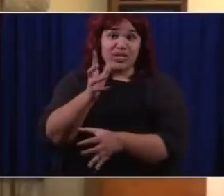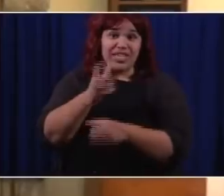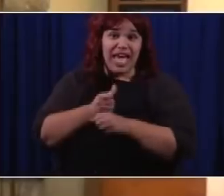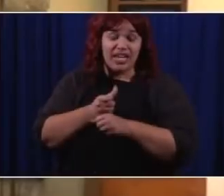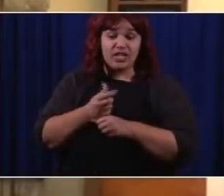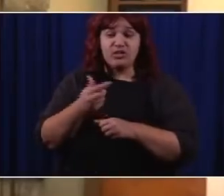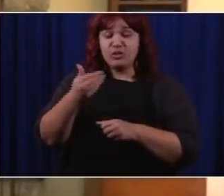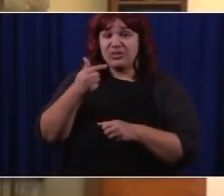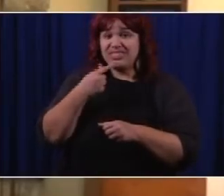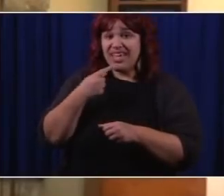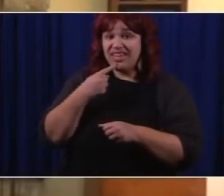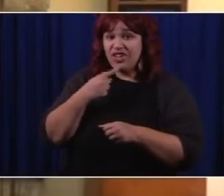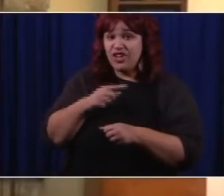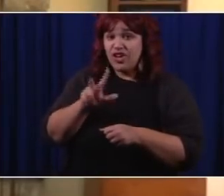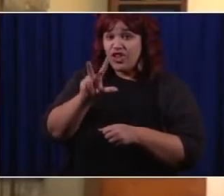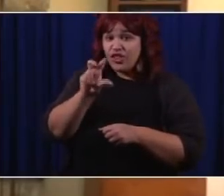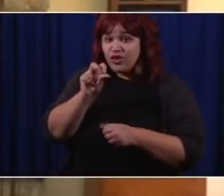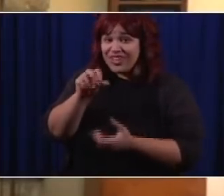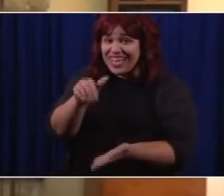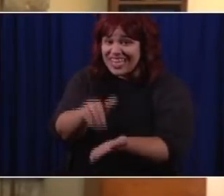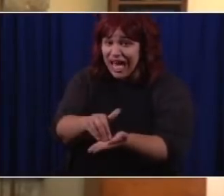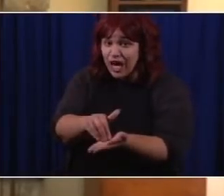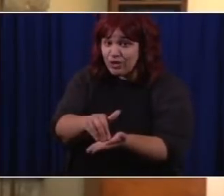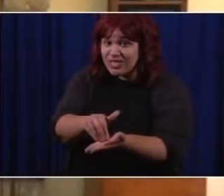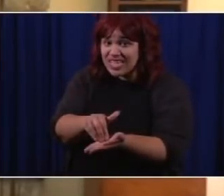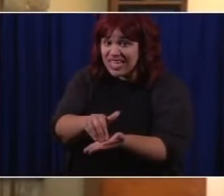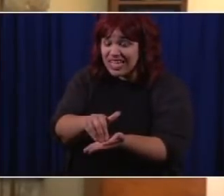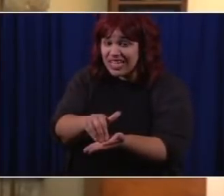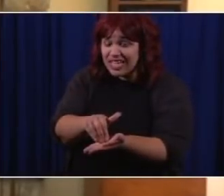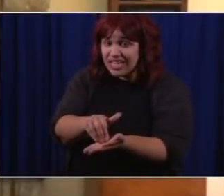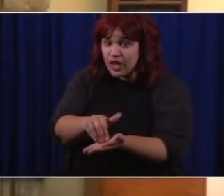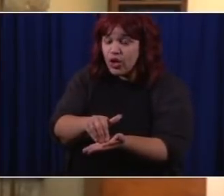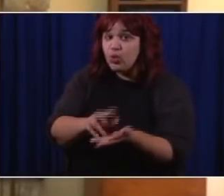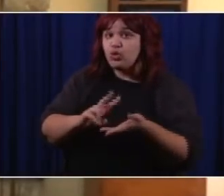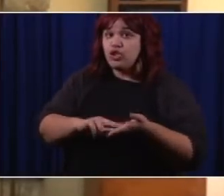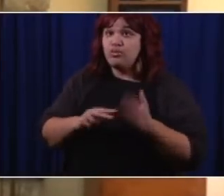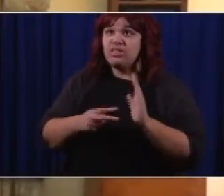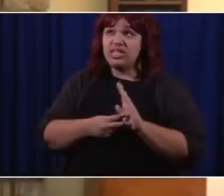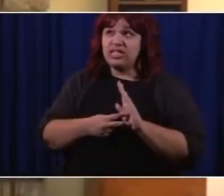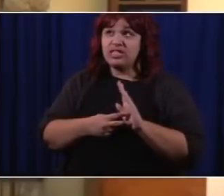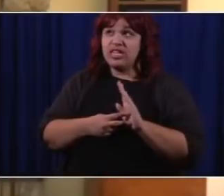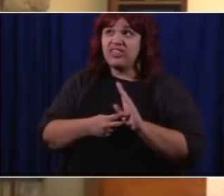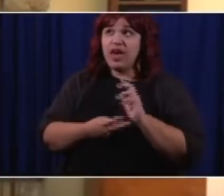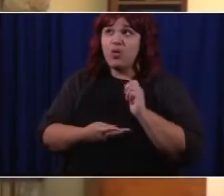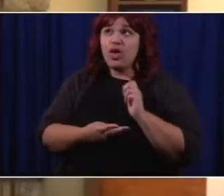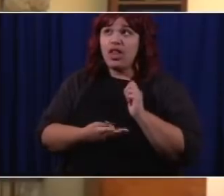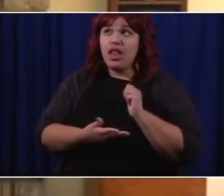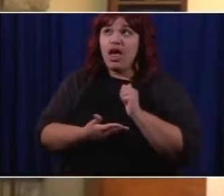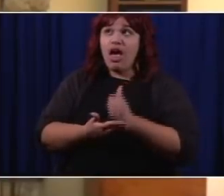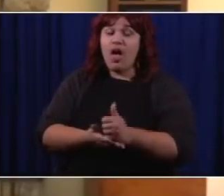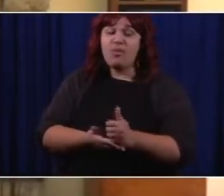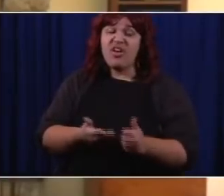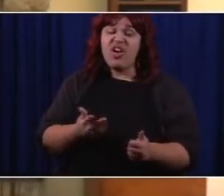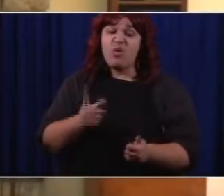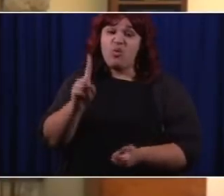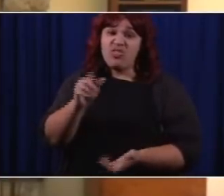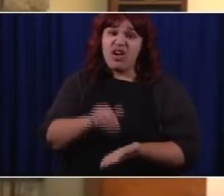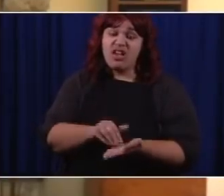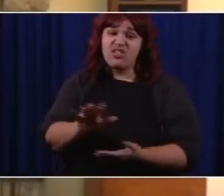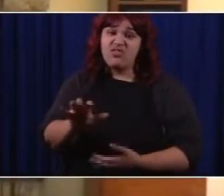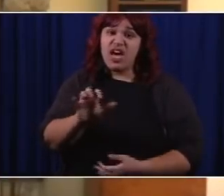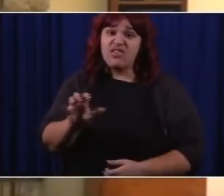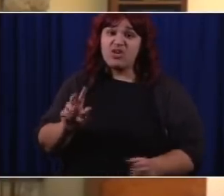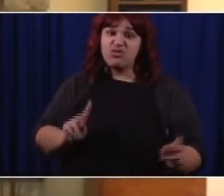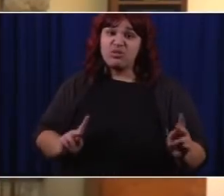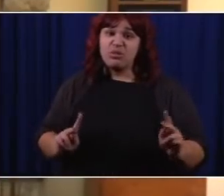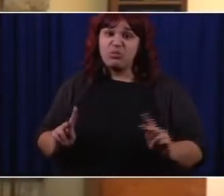Pfizer, that's a double dose, so that really knocks it down to 15,000 people will be the first to get the doses